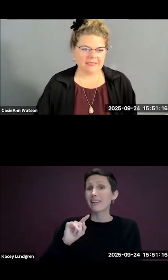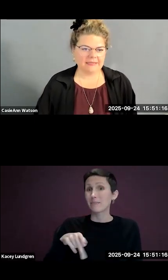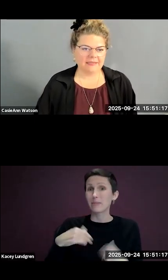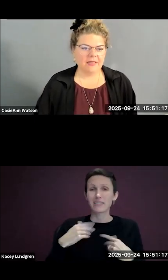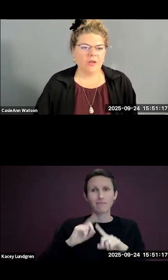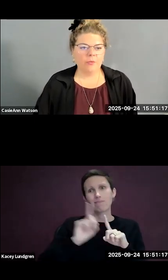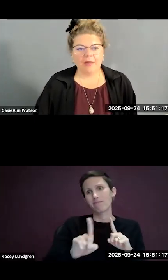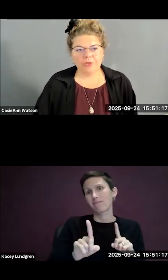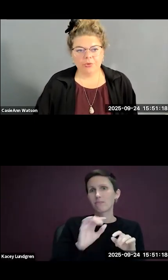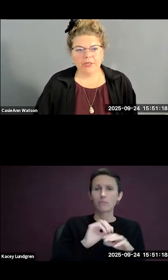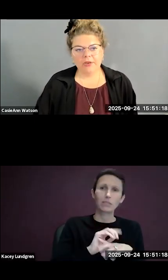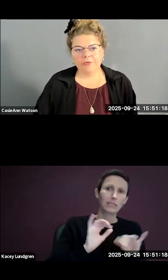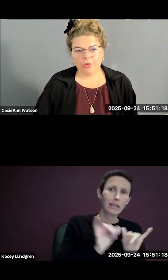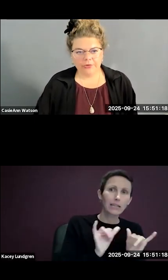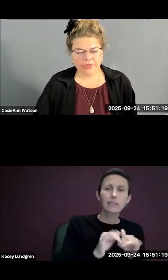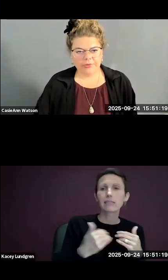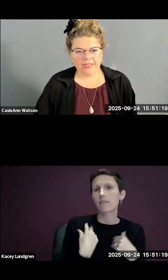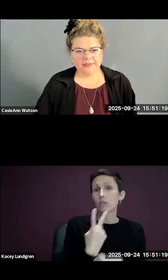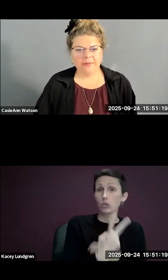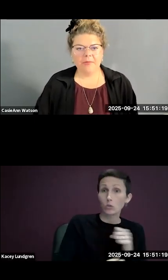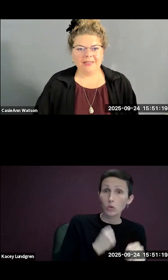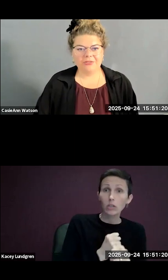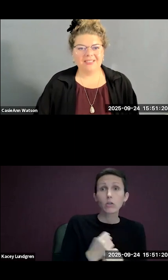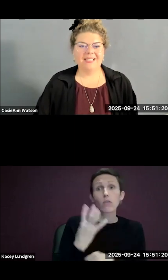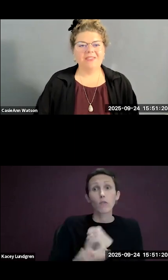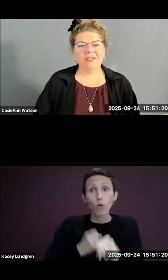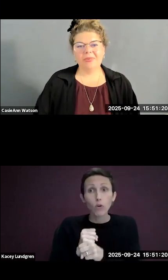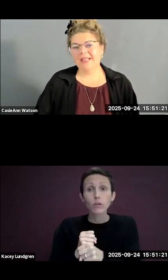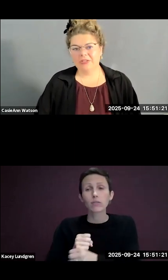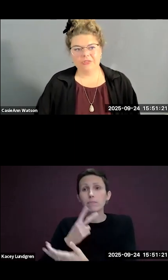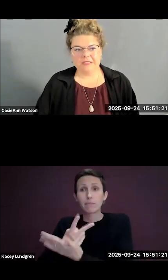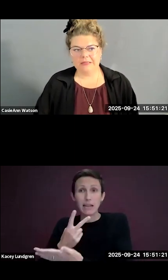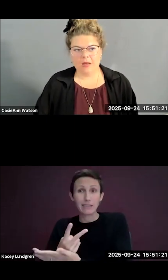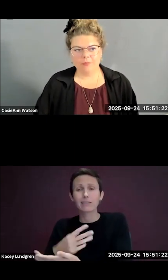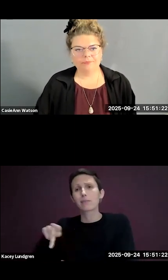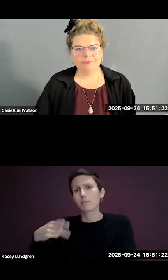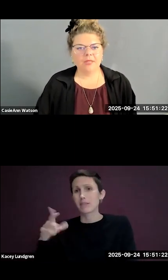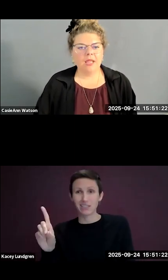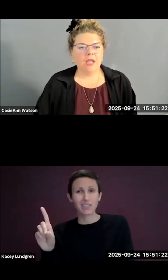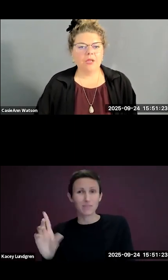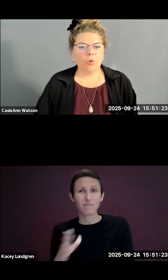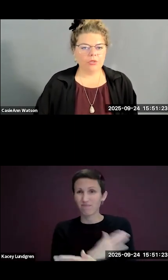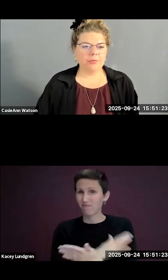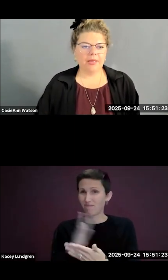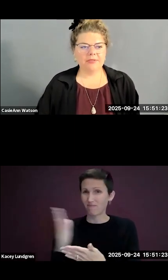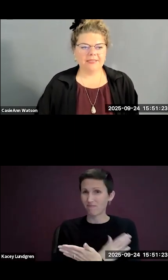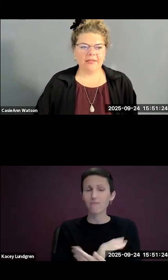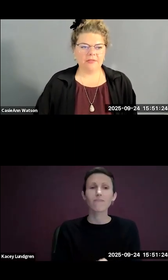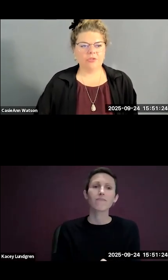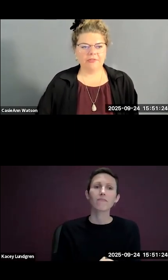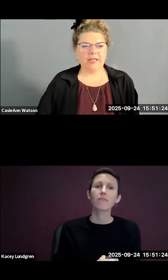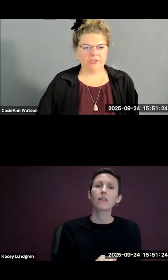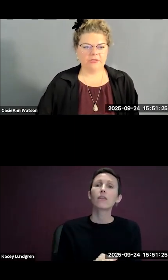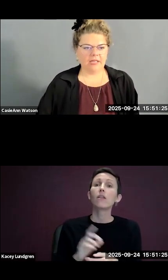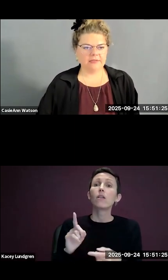shapes and sizes. We have 2-year and 4-year degrees, masters, and even PhDs now. In order to be able to